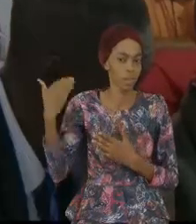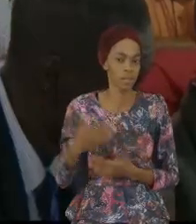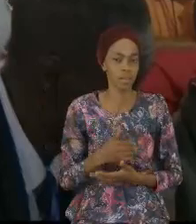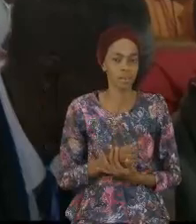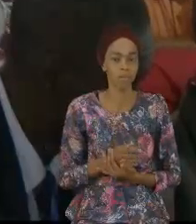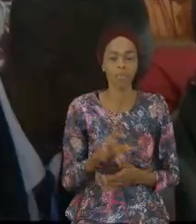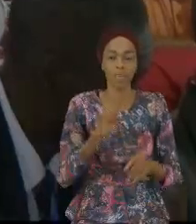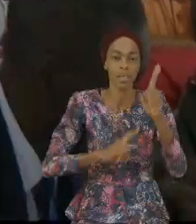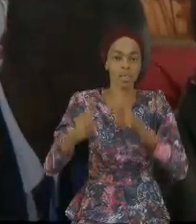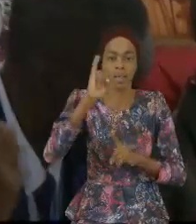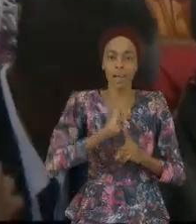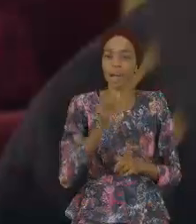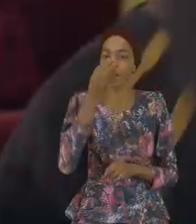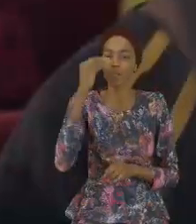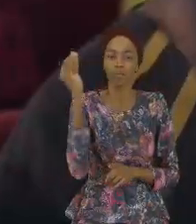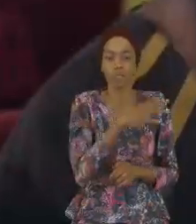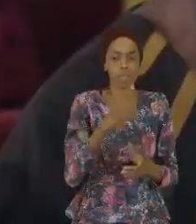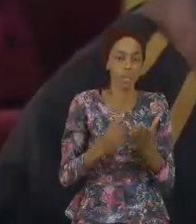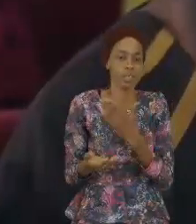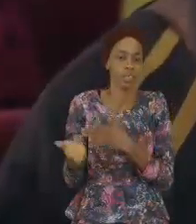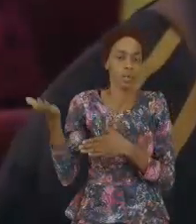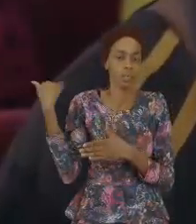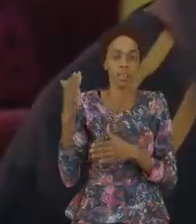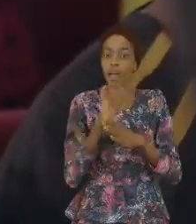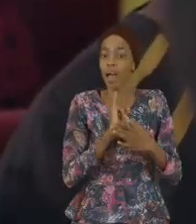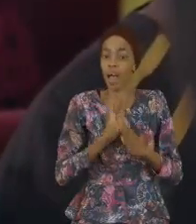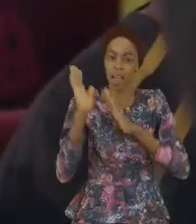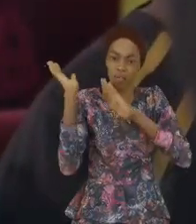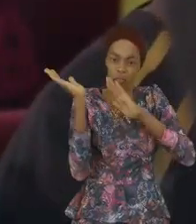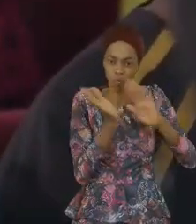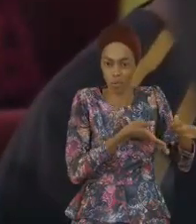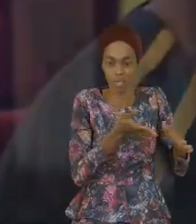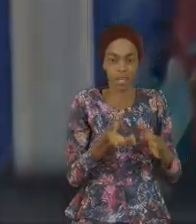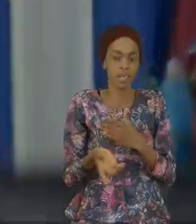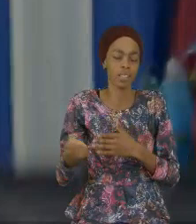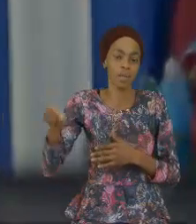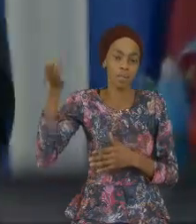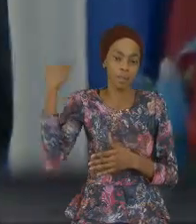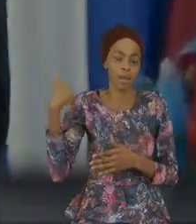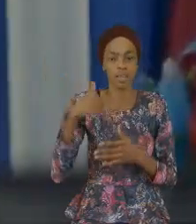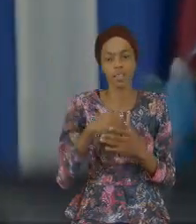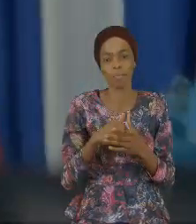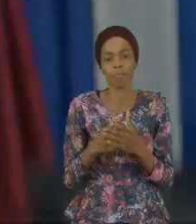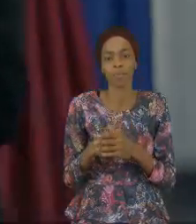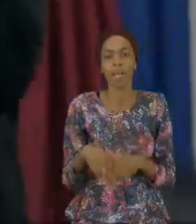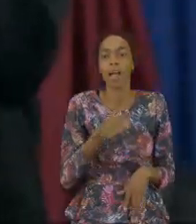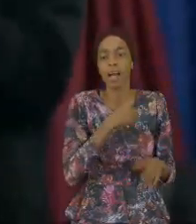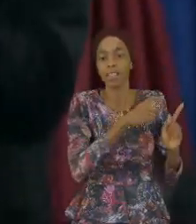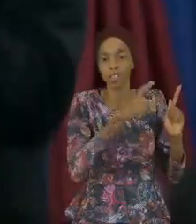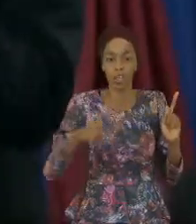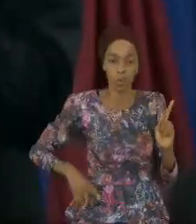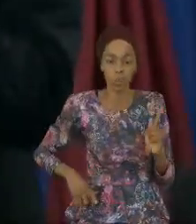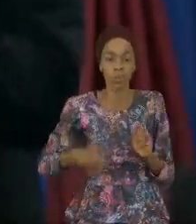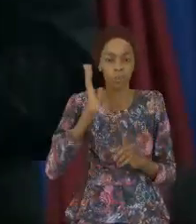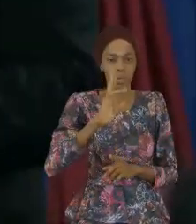I forsake the past. I said I forsake the past, and the Lord will use